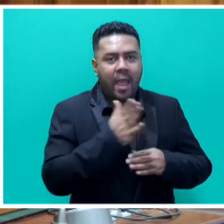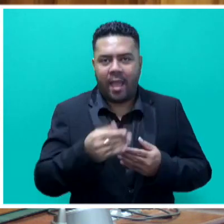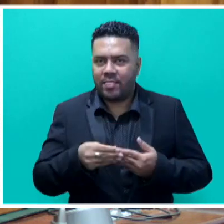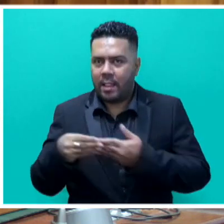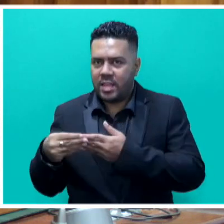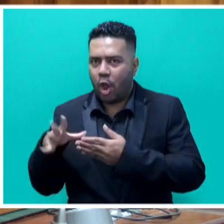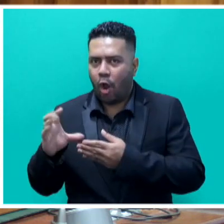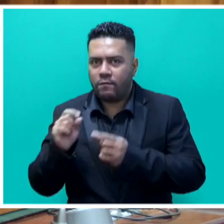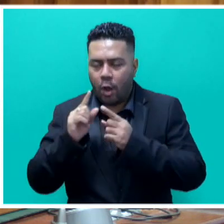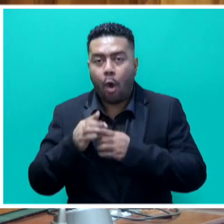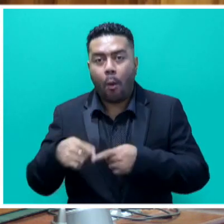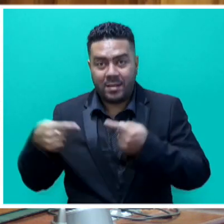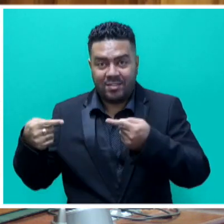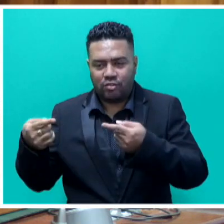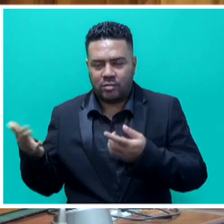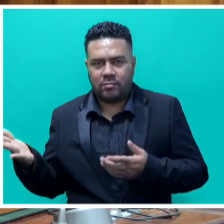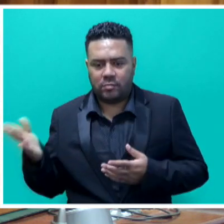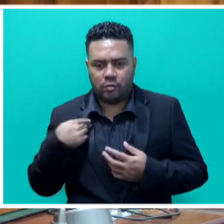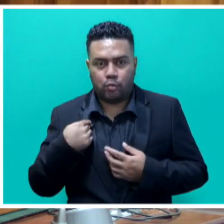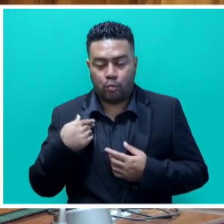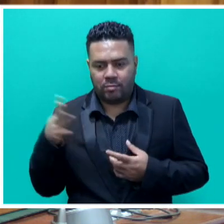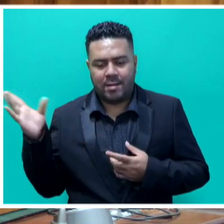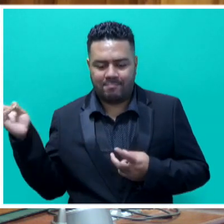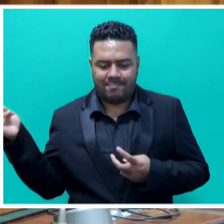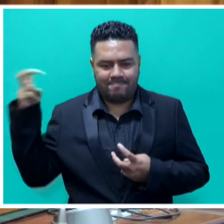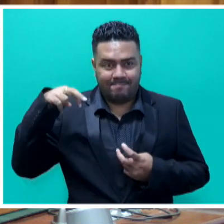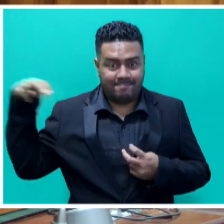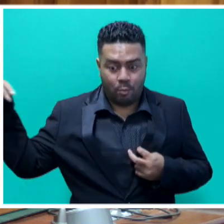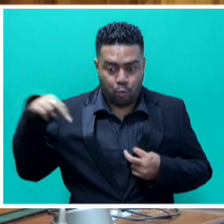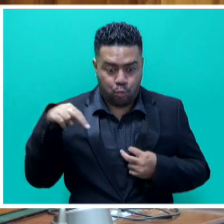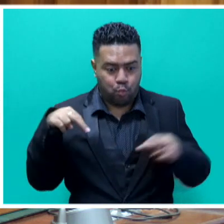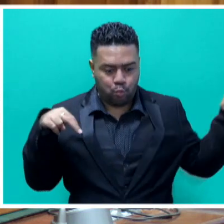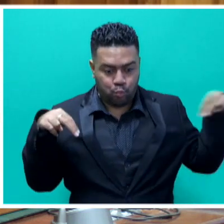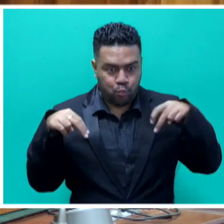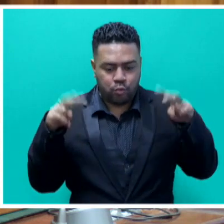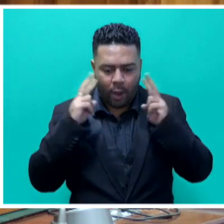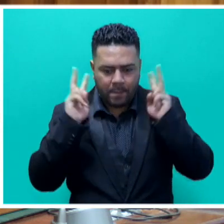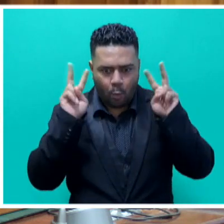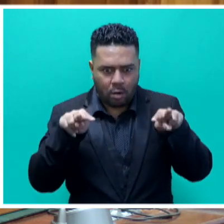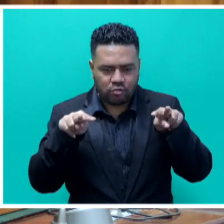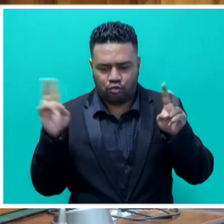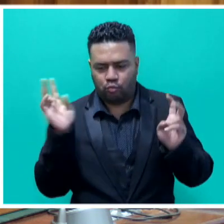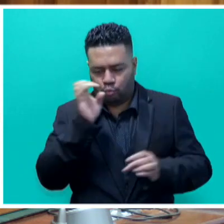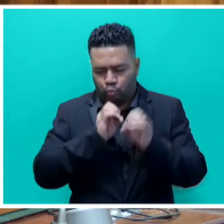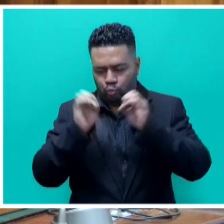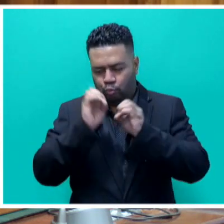the Opposition to act as scrutineers and to observe the count at the table.